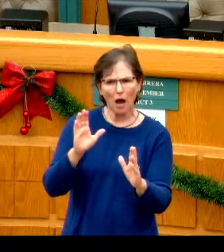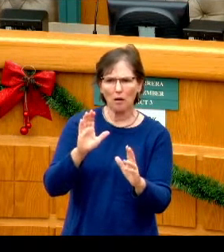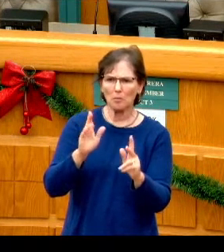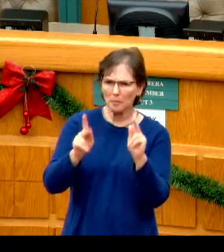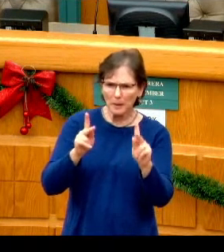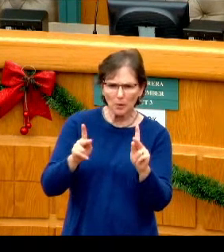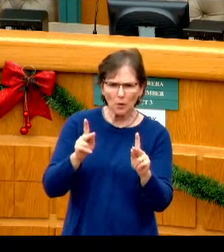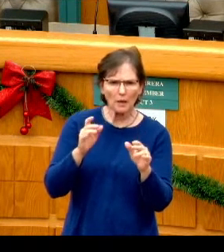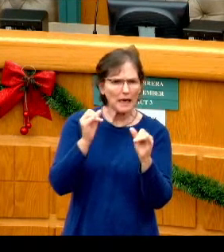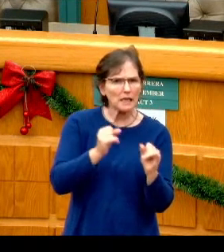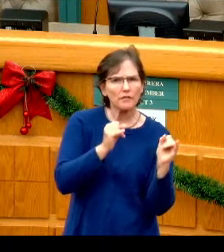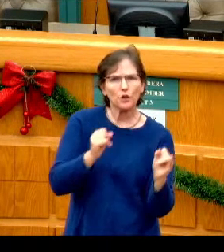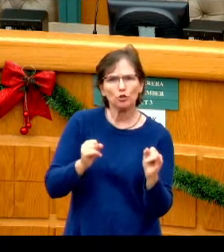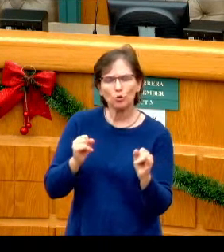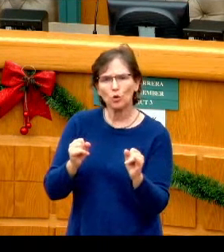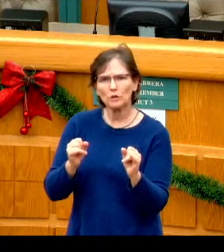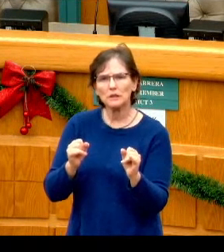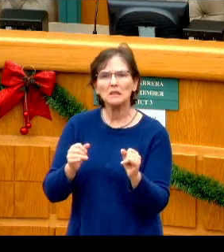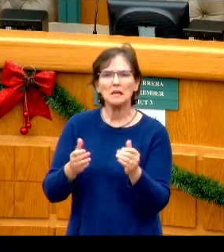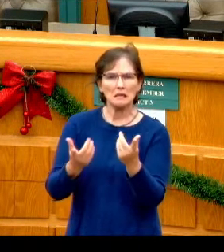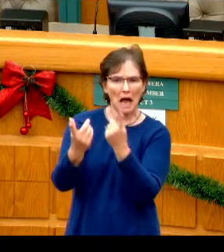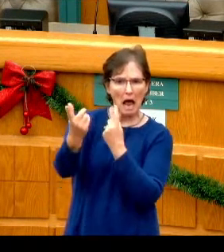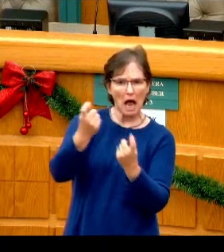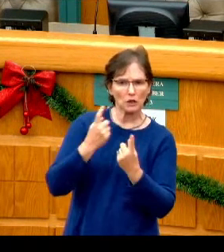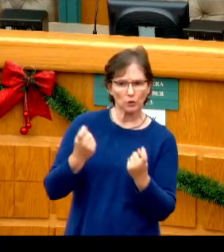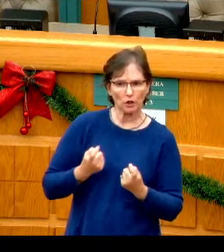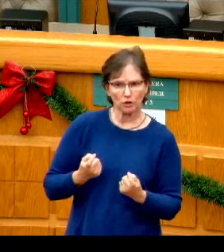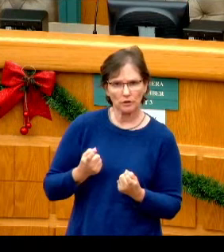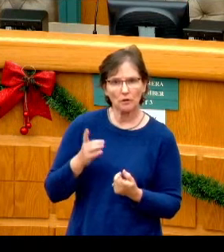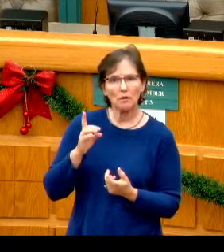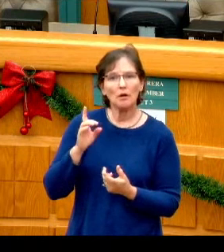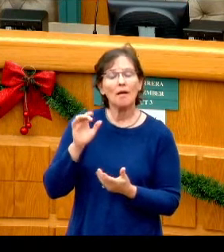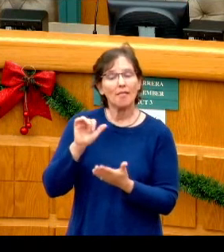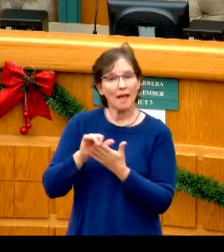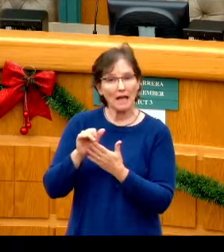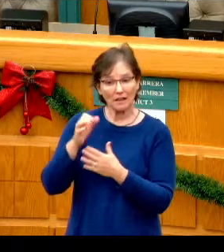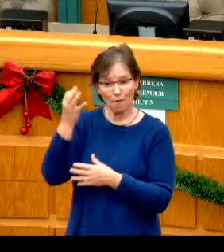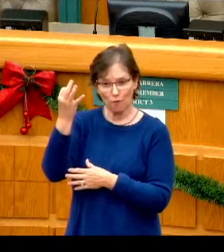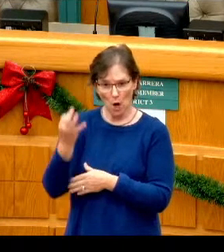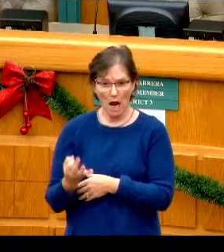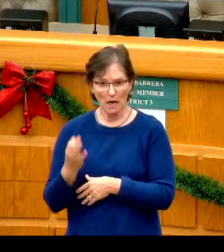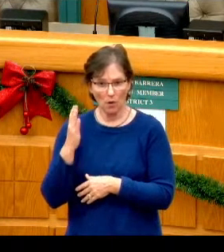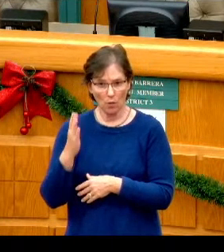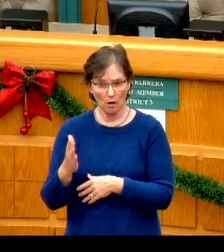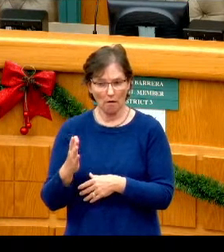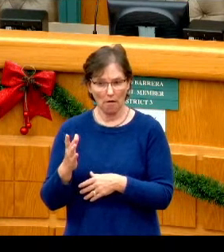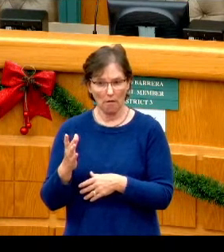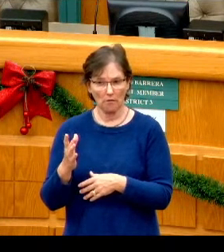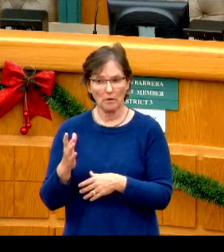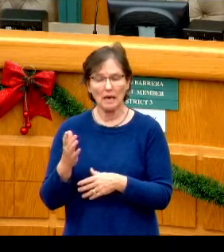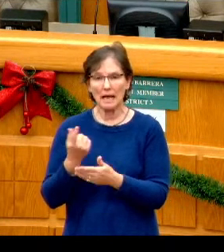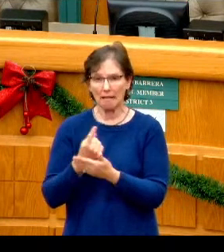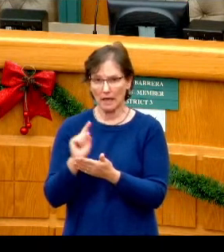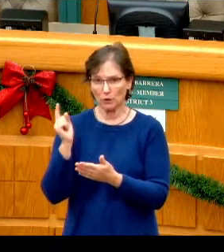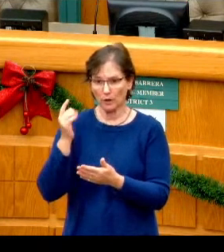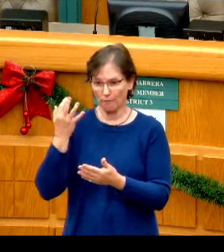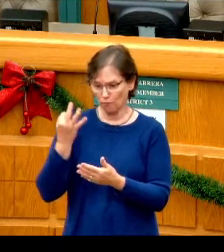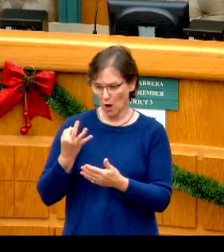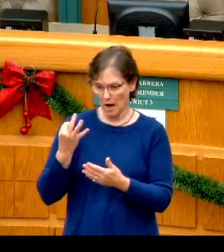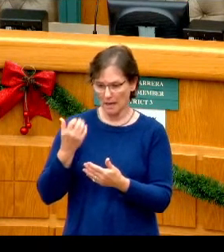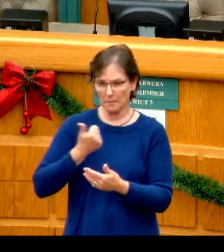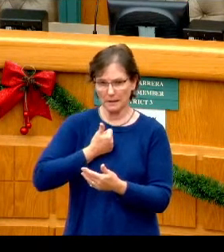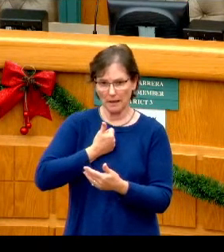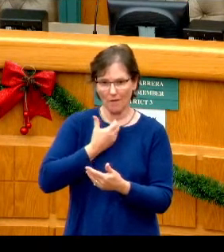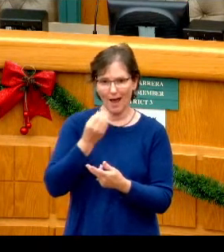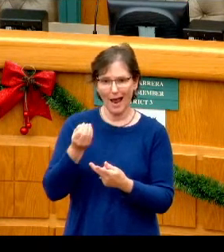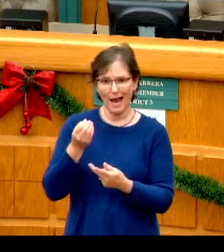try to answer them as best we could. We did that last Friday with Public Health Director Annette Rodriguez and myself, and we're going to do that